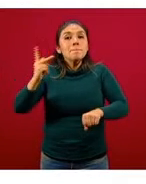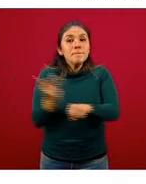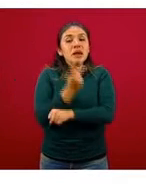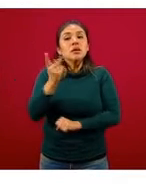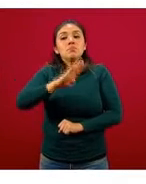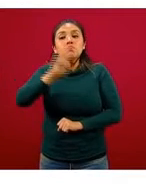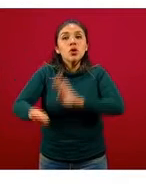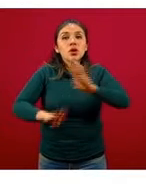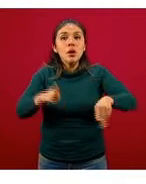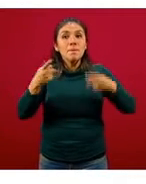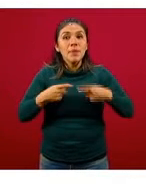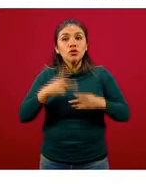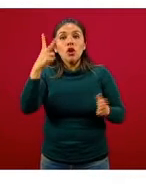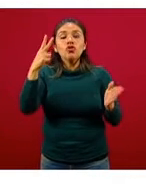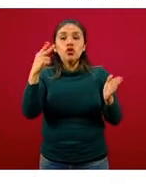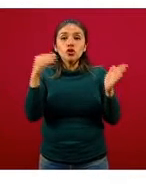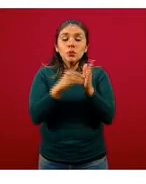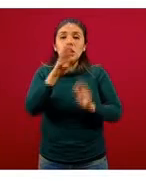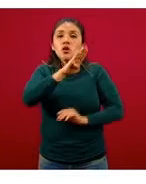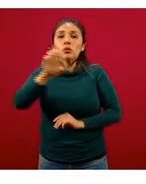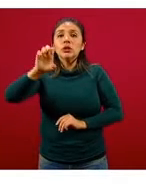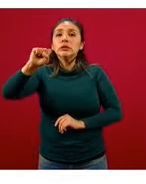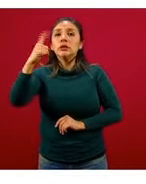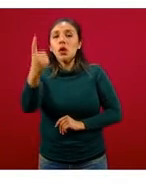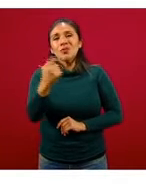Now here we have the fatality distribution